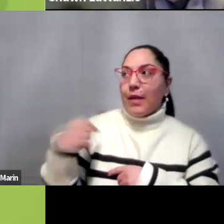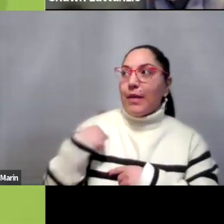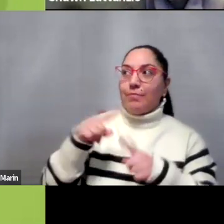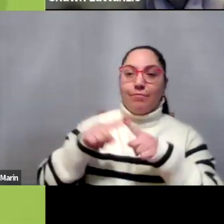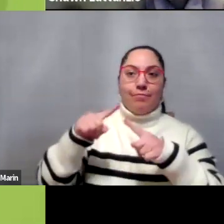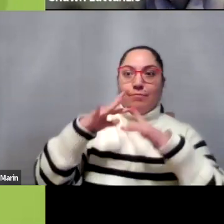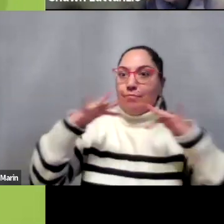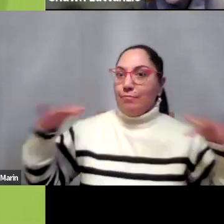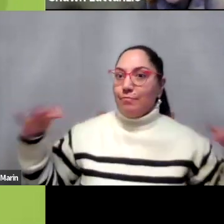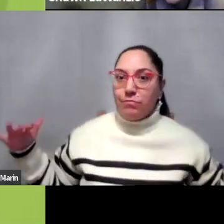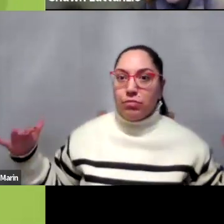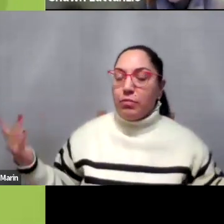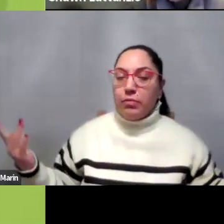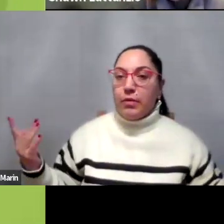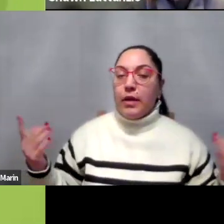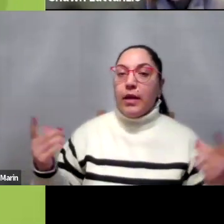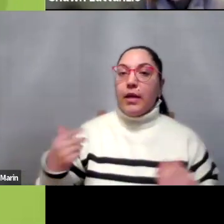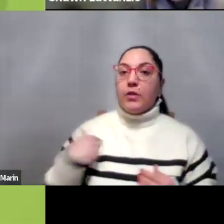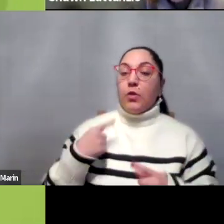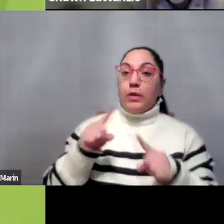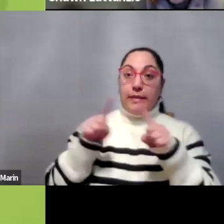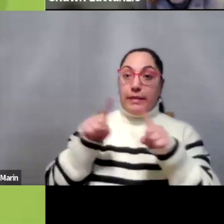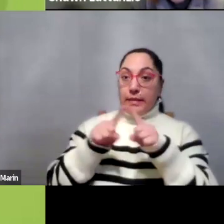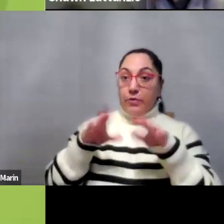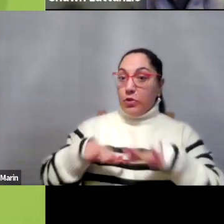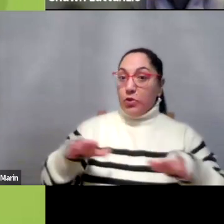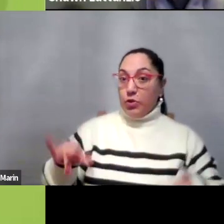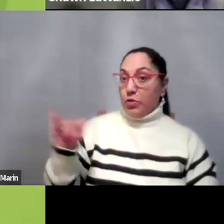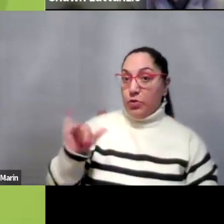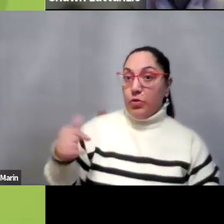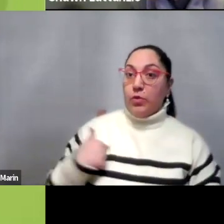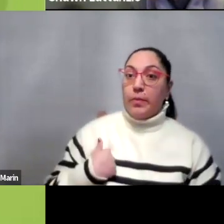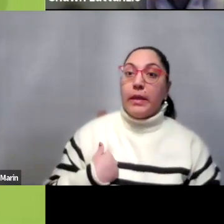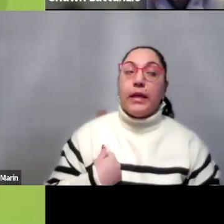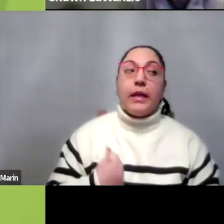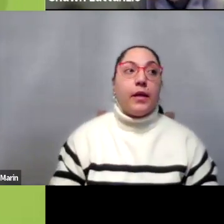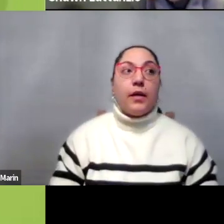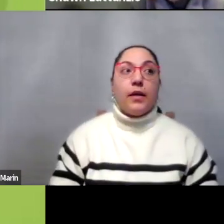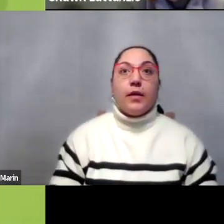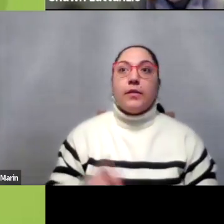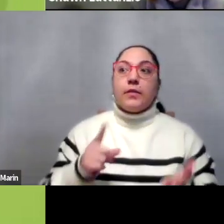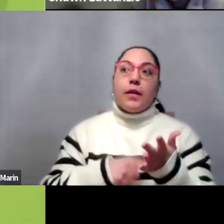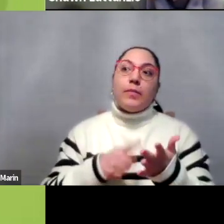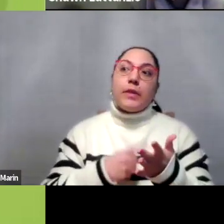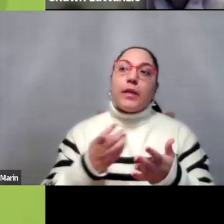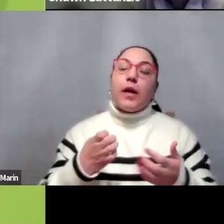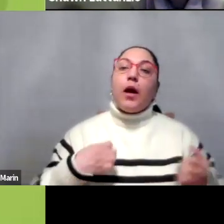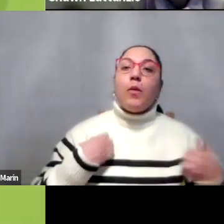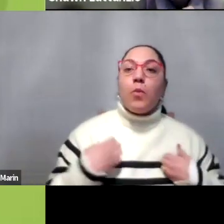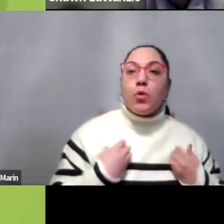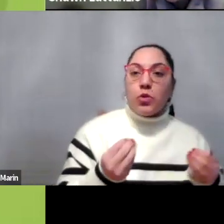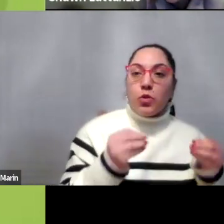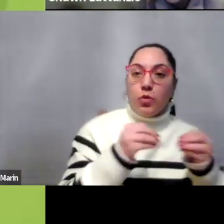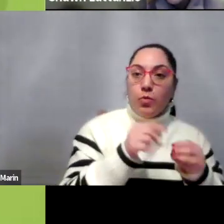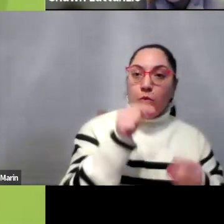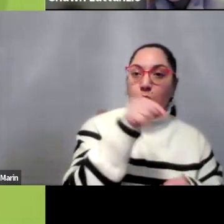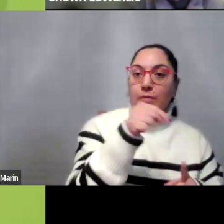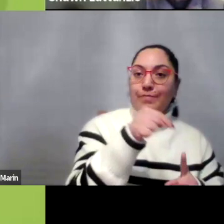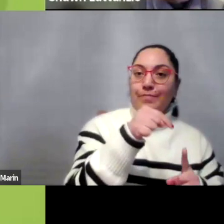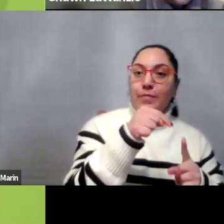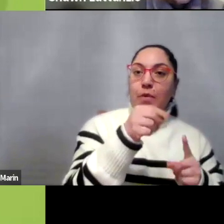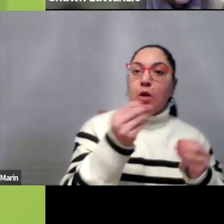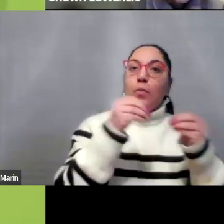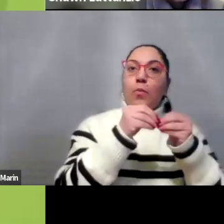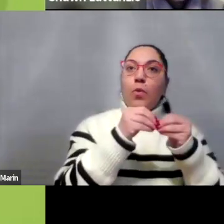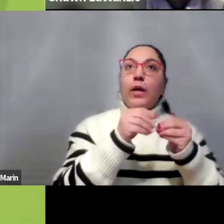range, and I work with a wide range of children, and sometimes it's the emotionality piece is what we're going to be talking about today,